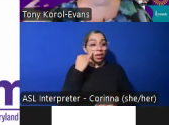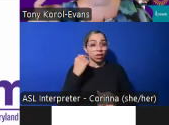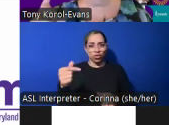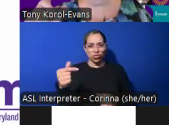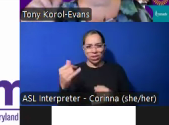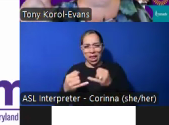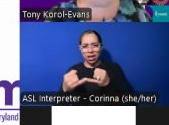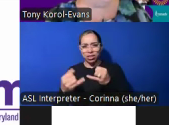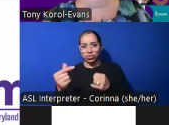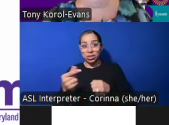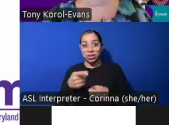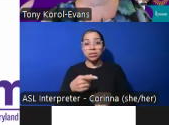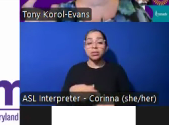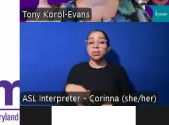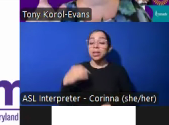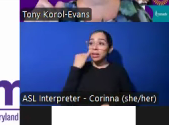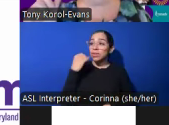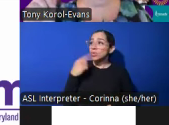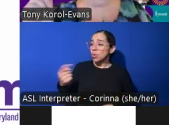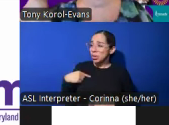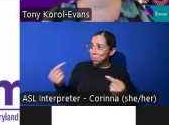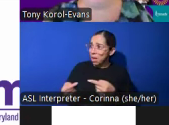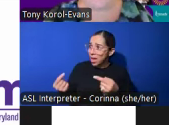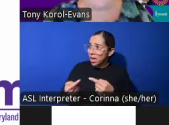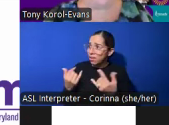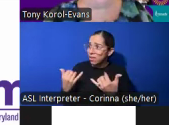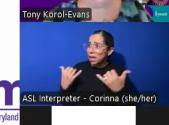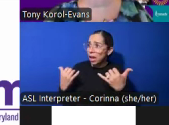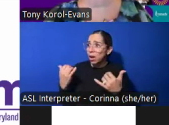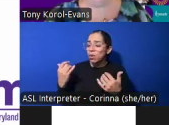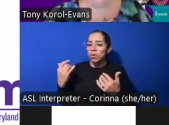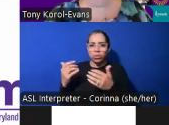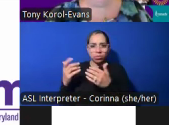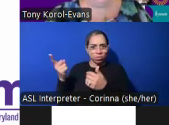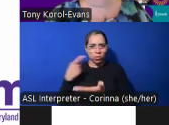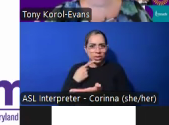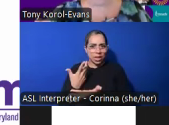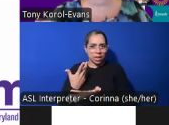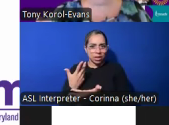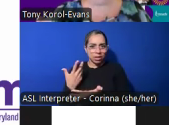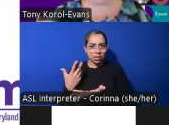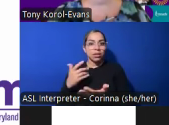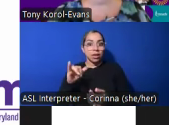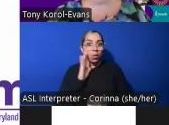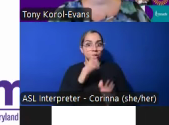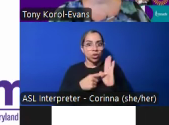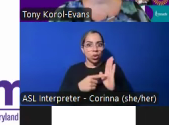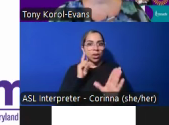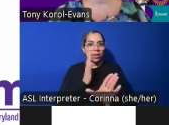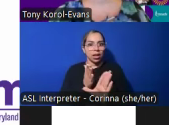abuse, whether they care whether their partner is in pain, how they react to their partner being in pain.